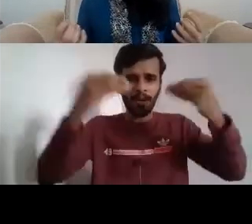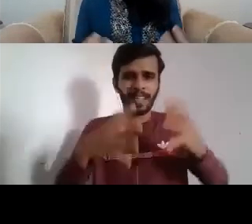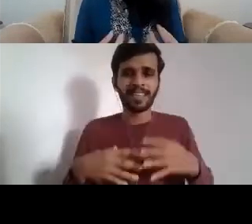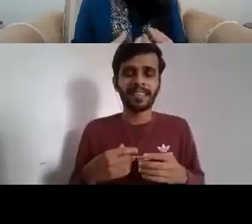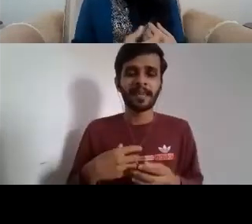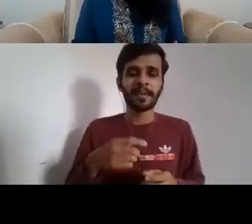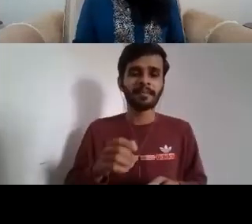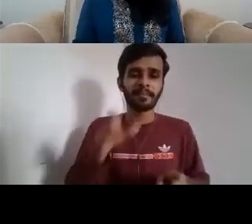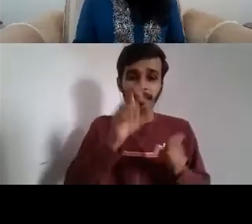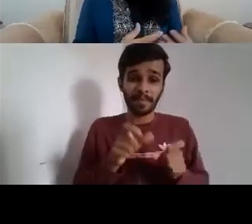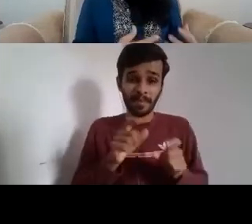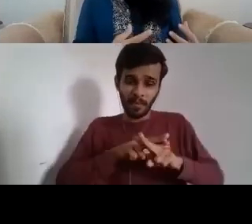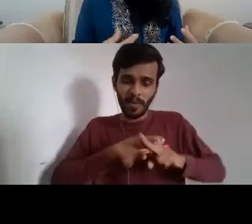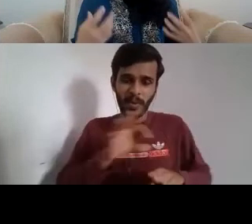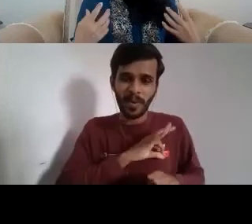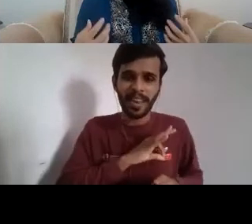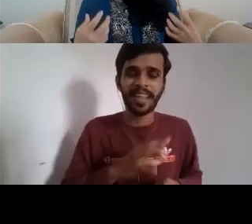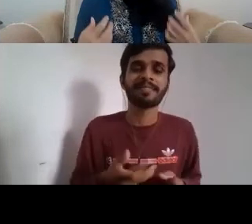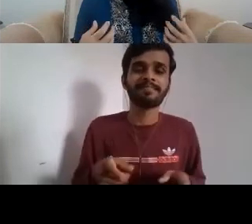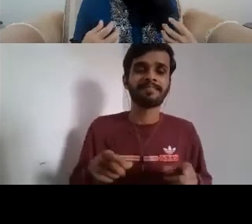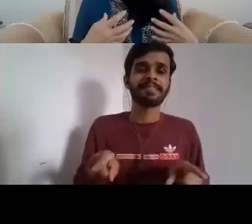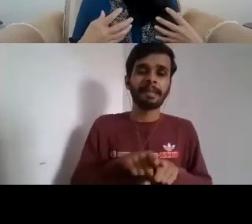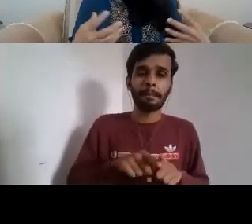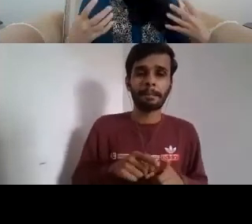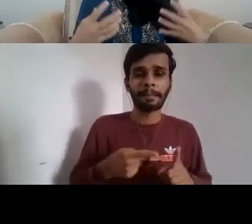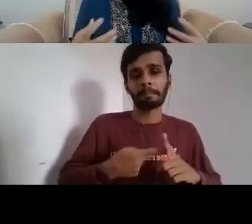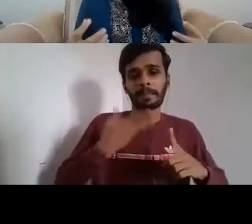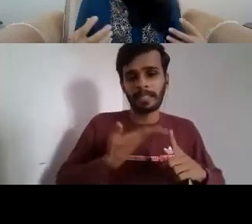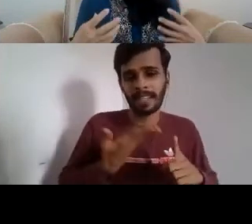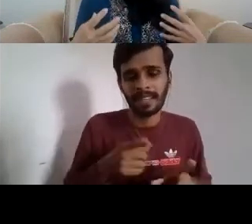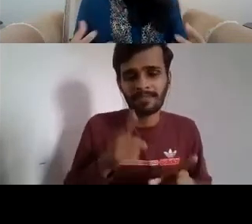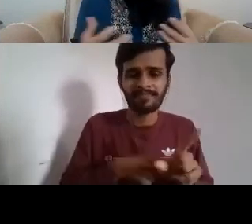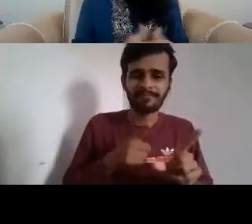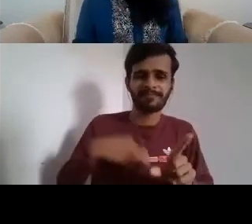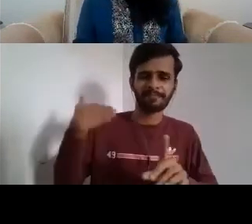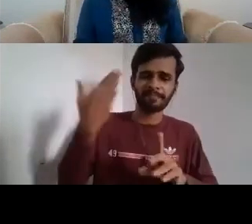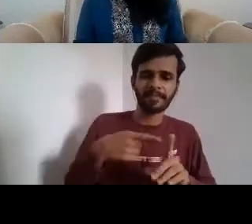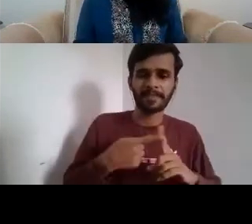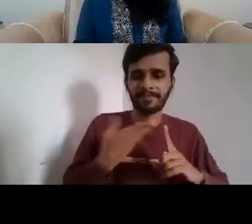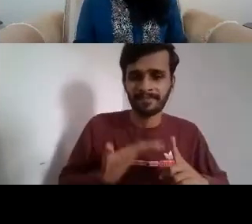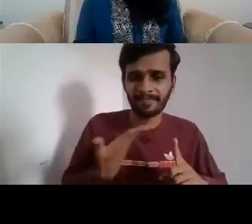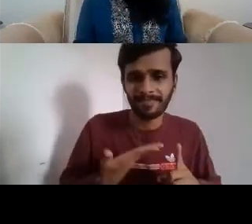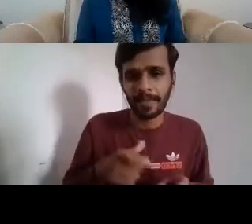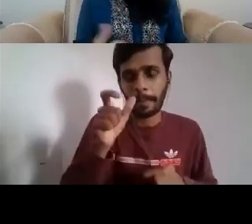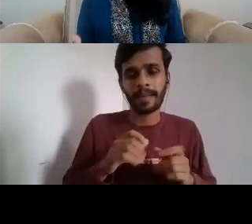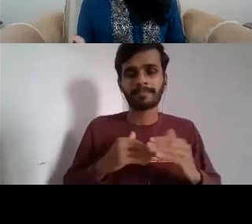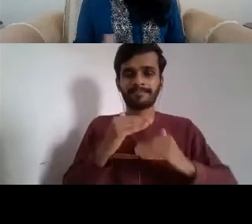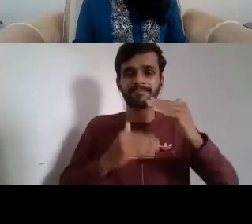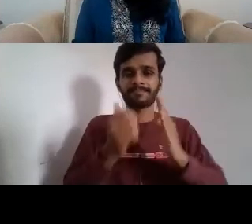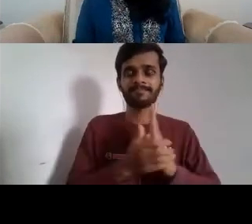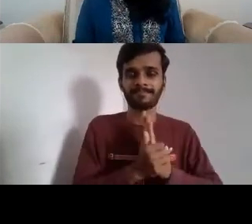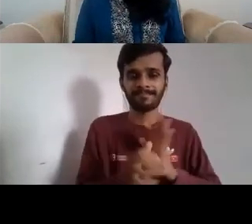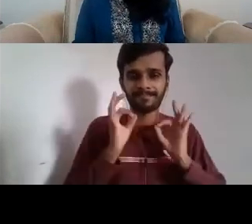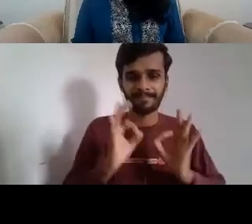to a deeper level by training their ears for long and slow improvisations,